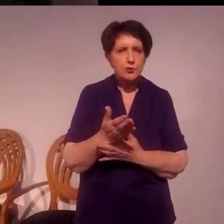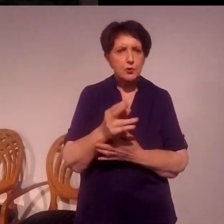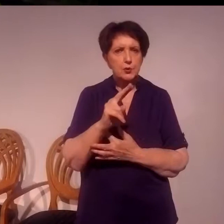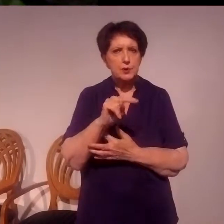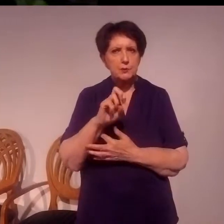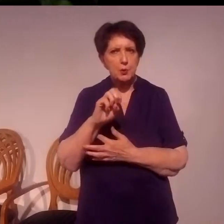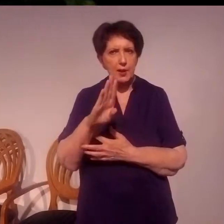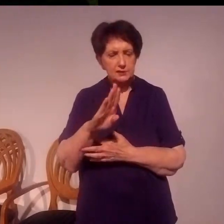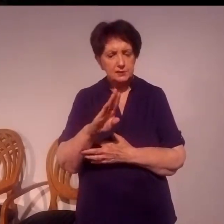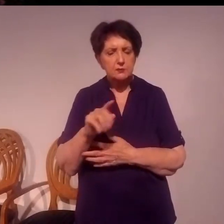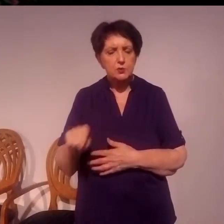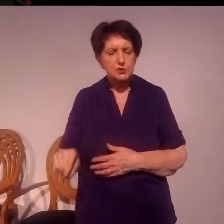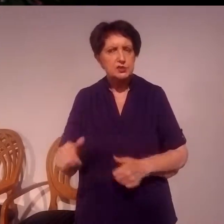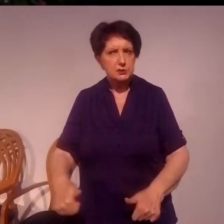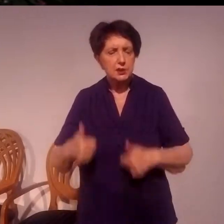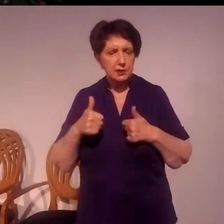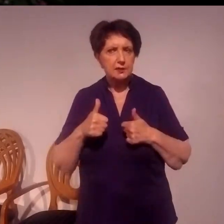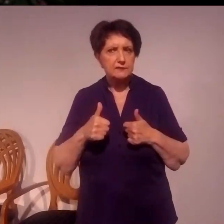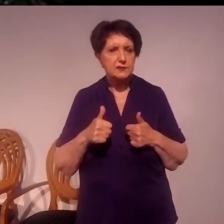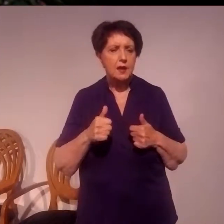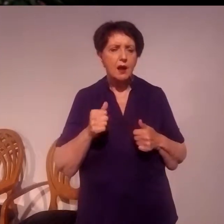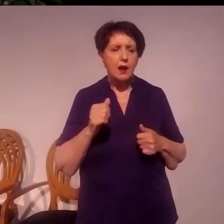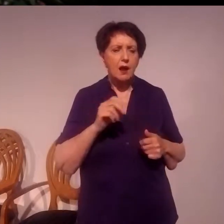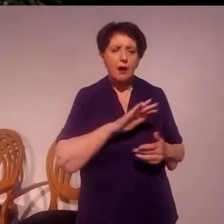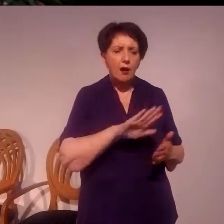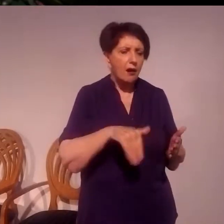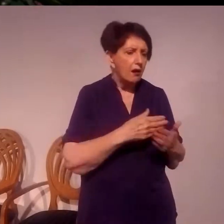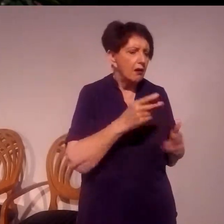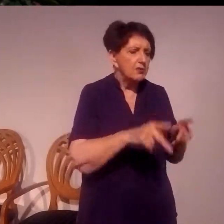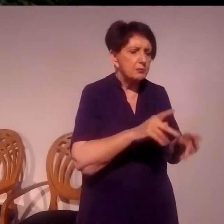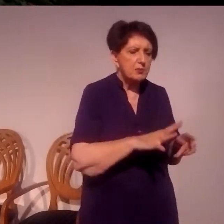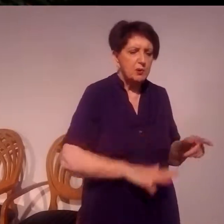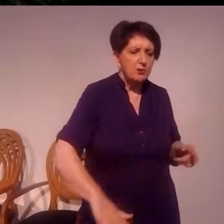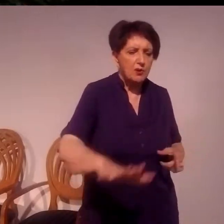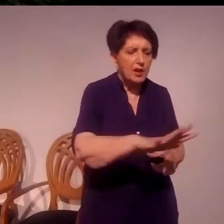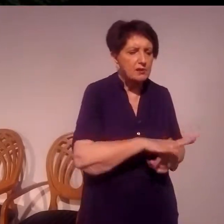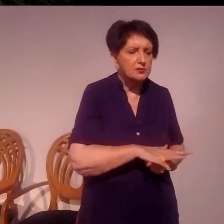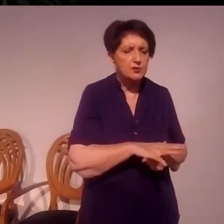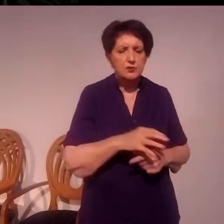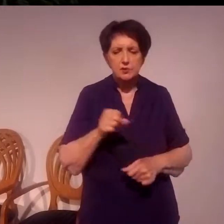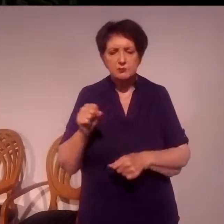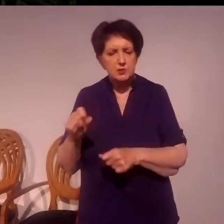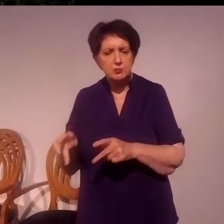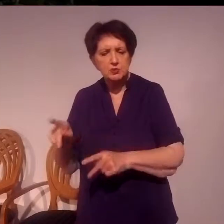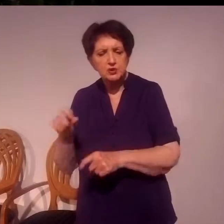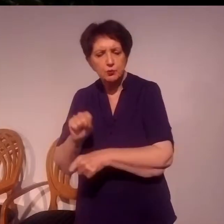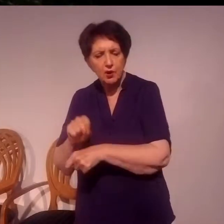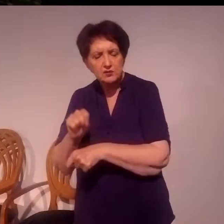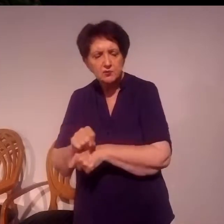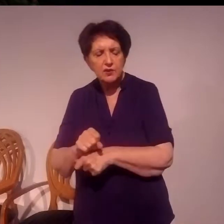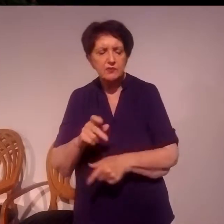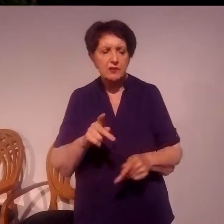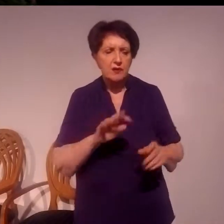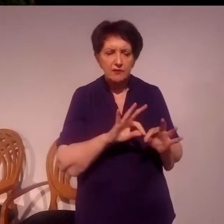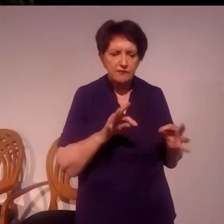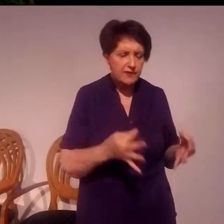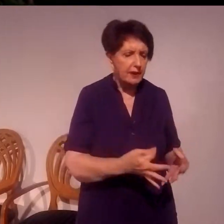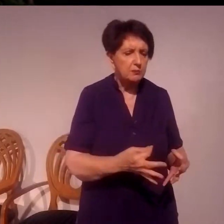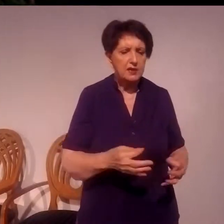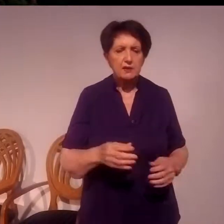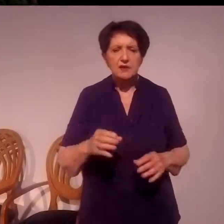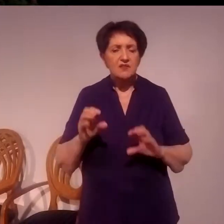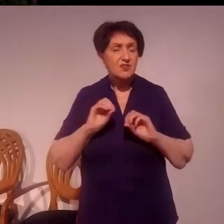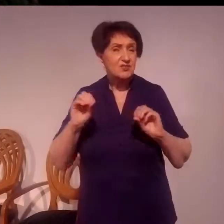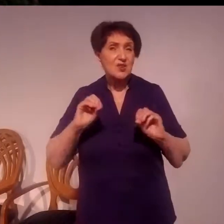she lives, and everybody around her, all of her co-workers, all of her family, everybody's saying, there's nothing that can be